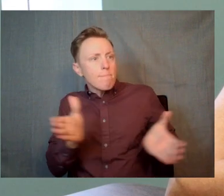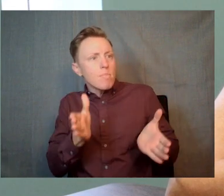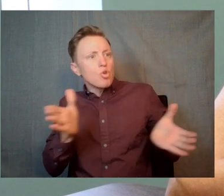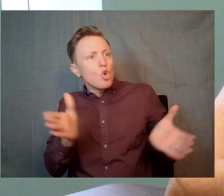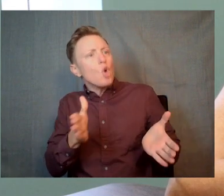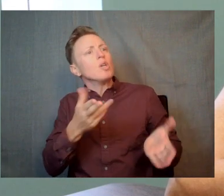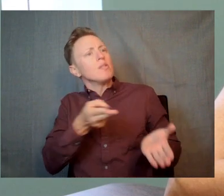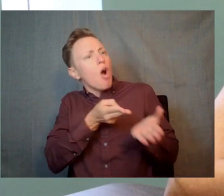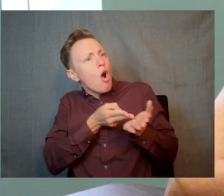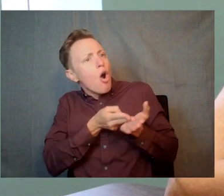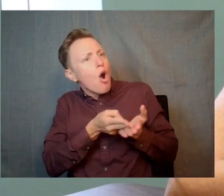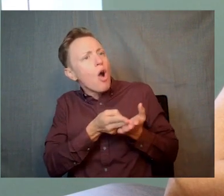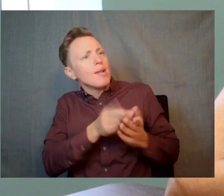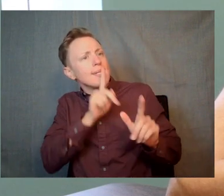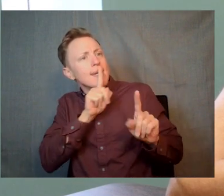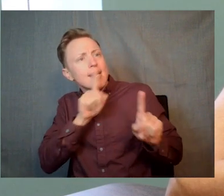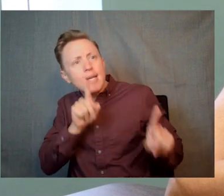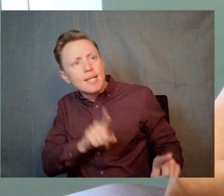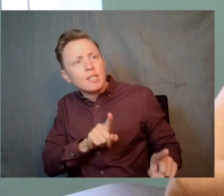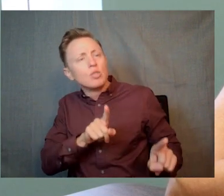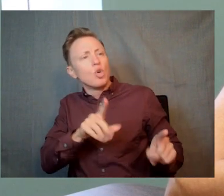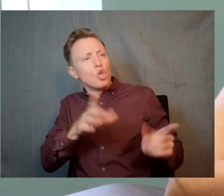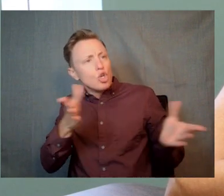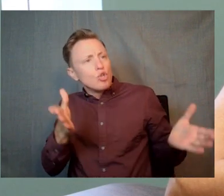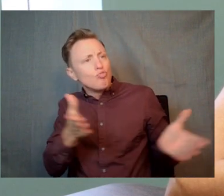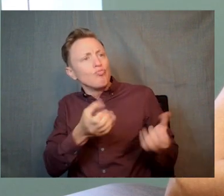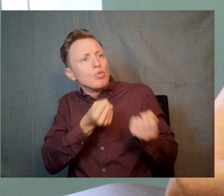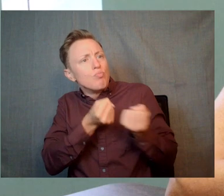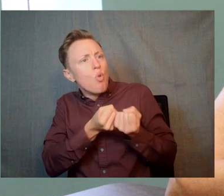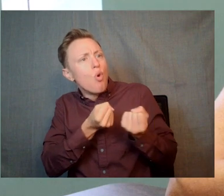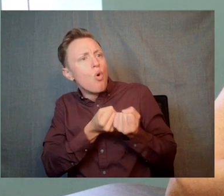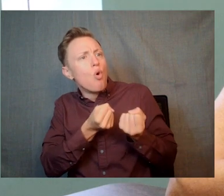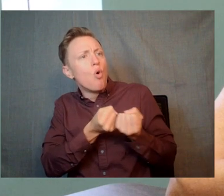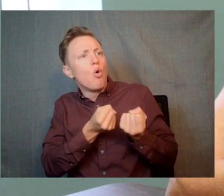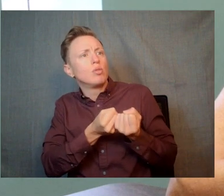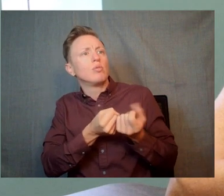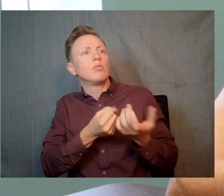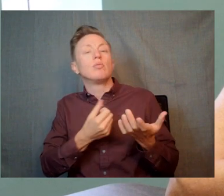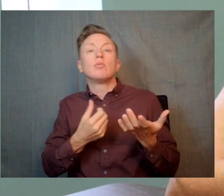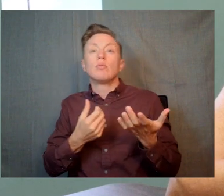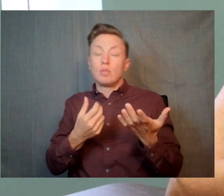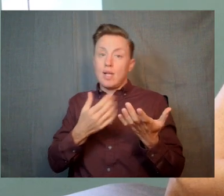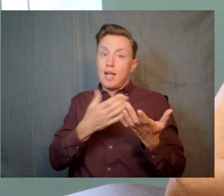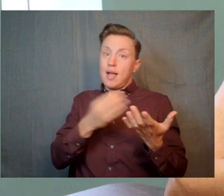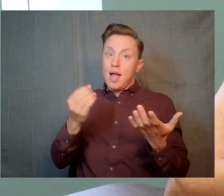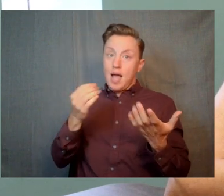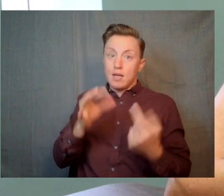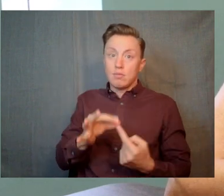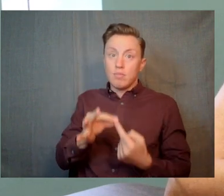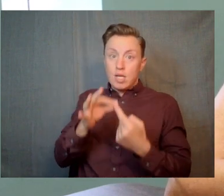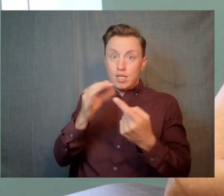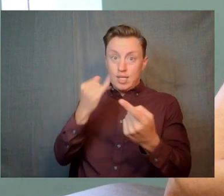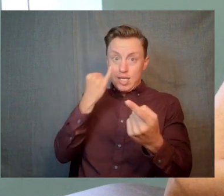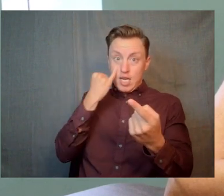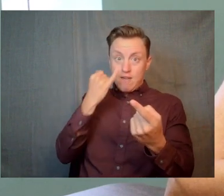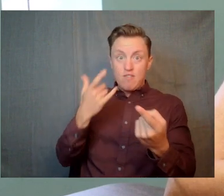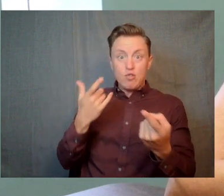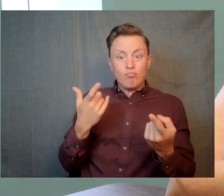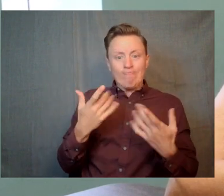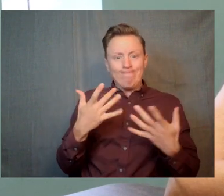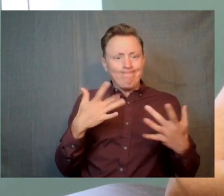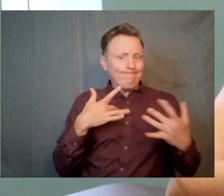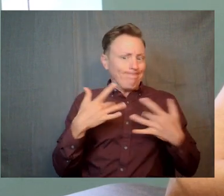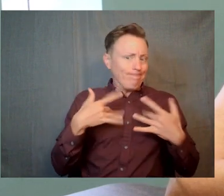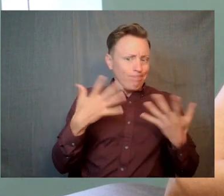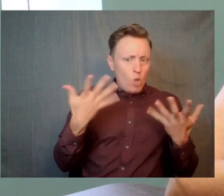assessment questions as honestly and thoroughly as possible, especially if you